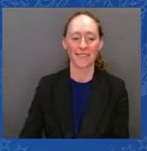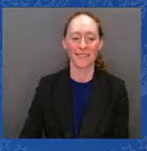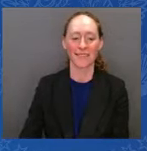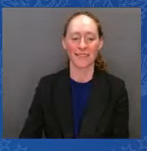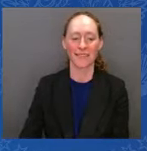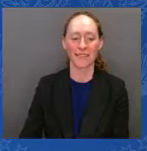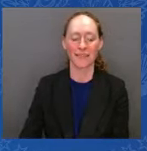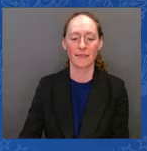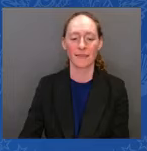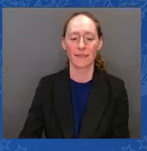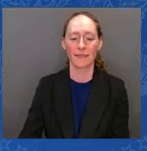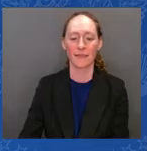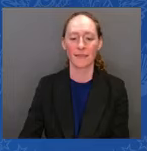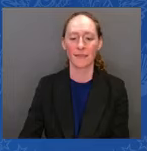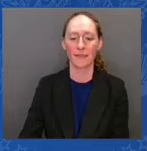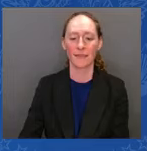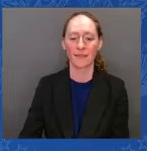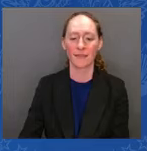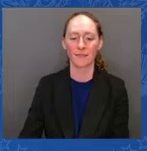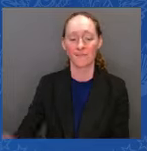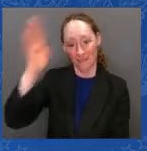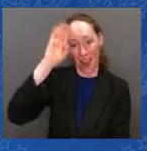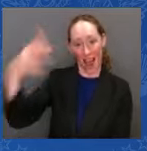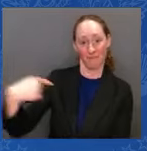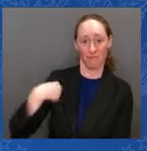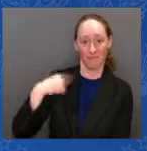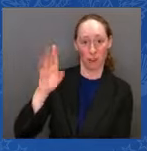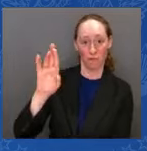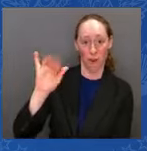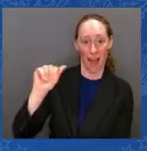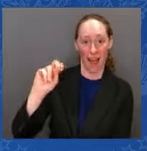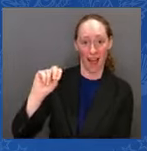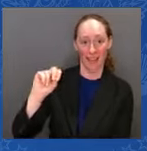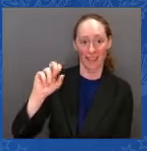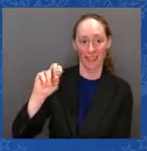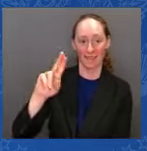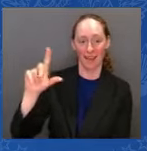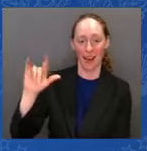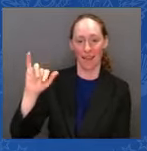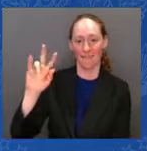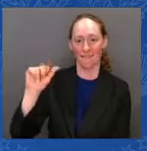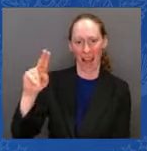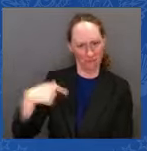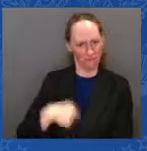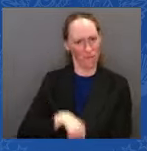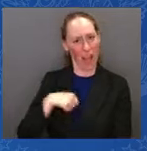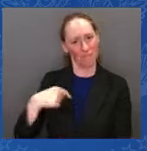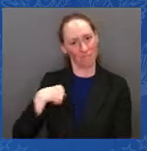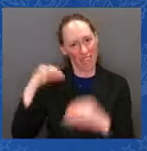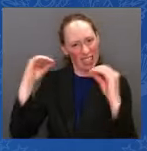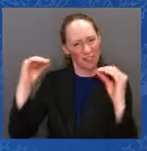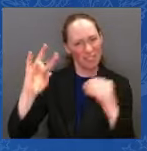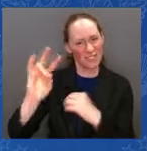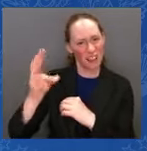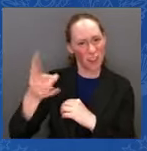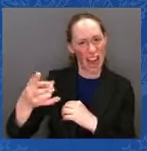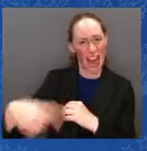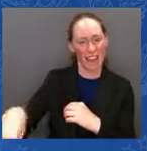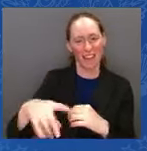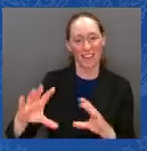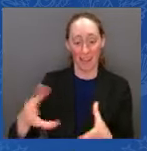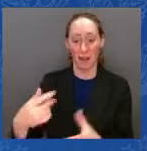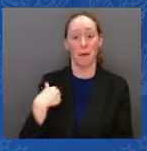My name is Brian Sullivan, and I am a proud 7th grade science teacher and member of the New York State